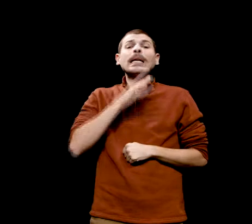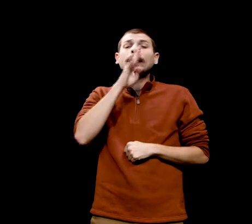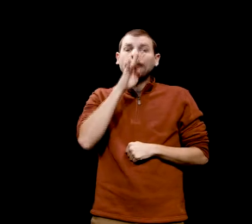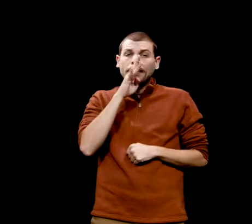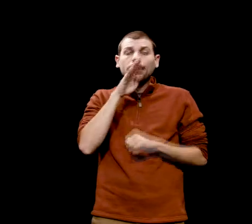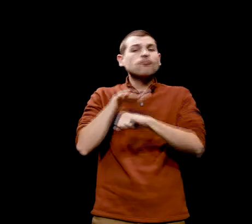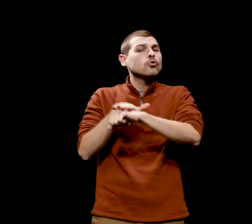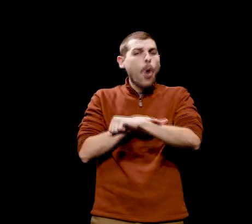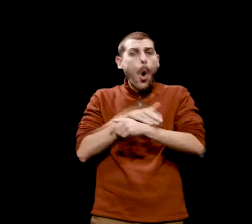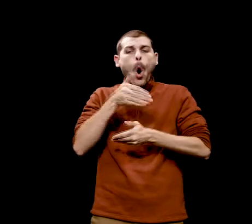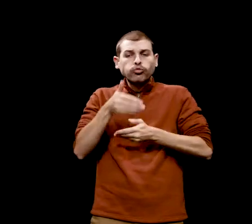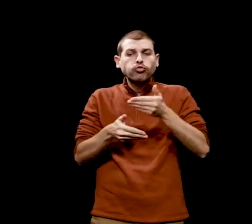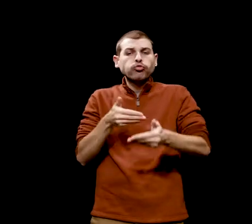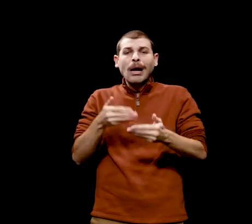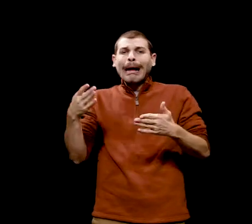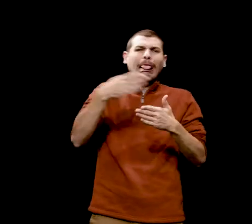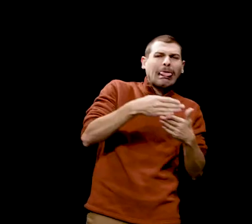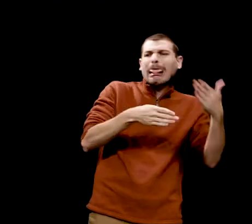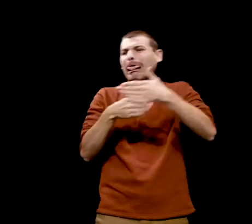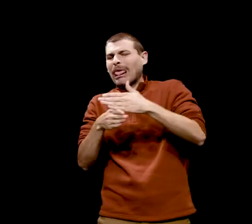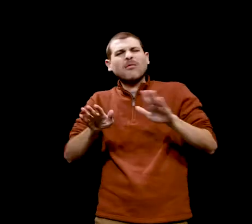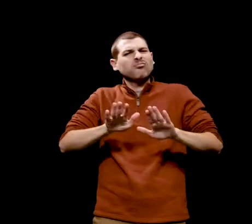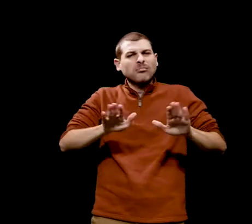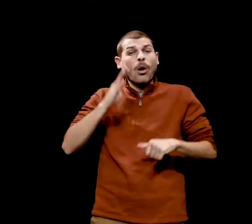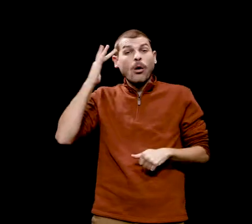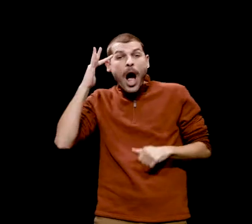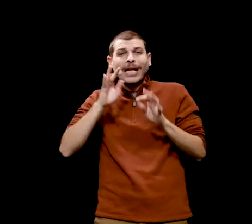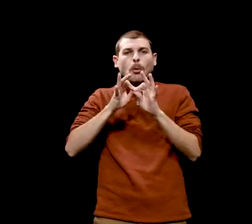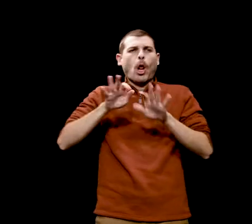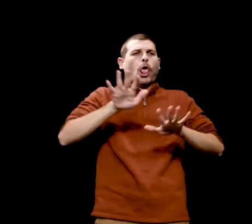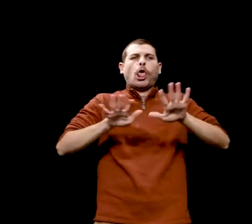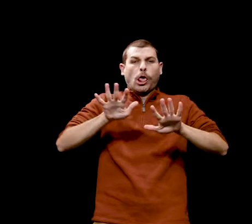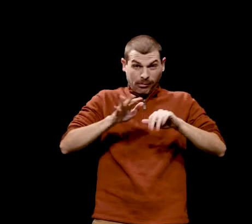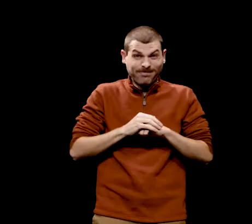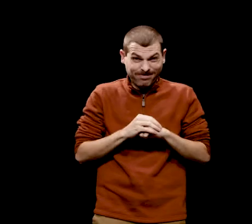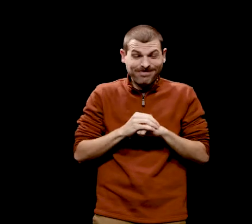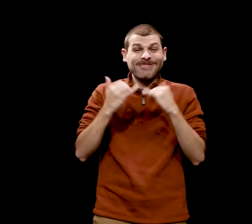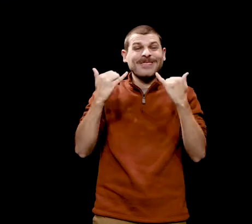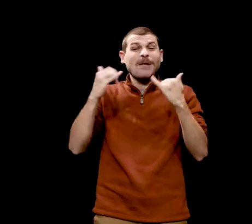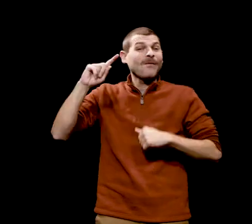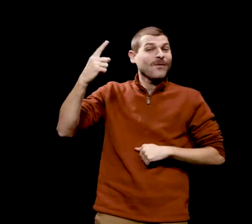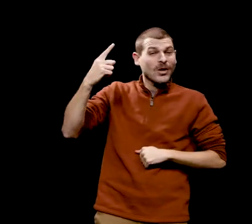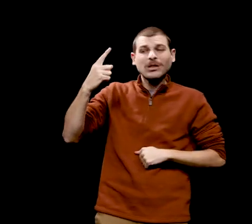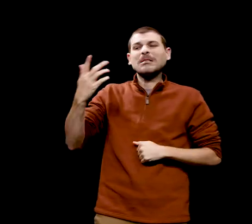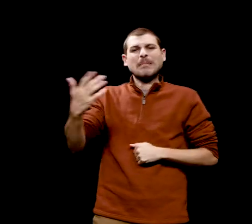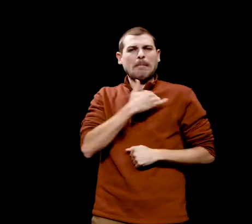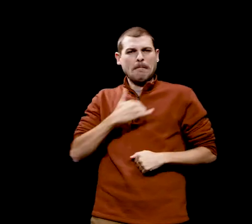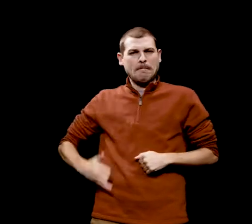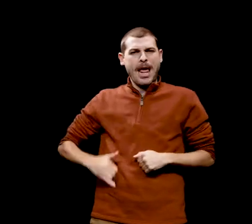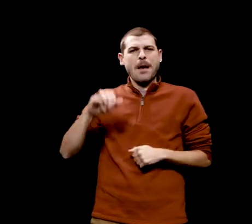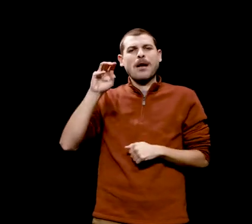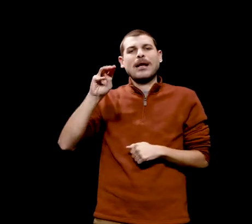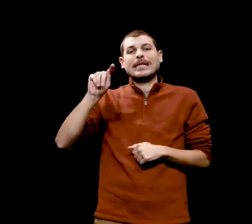one another for the sake of our interpreters. First up, we have current Mayor Ted Wheeler,